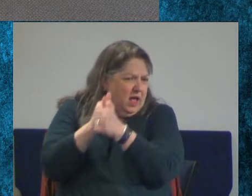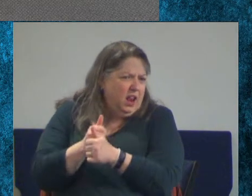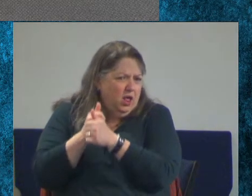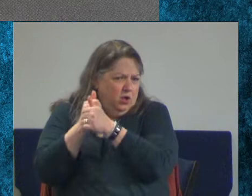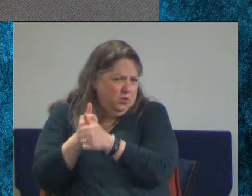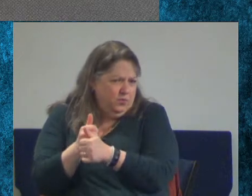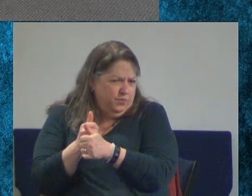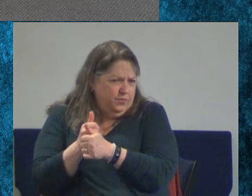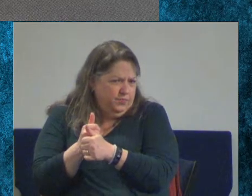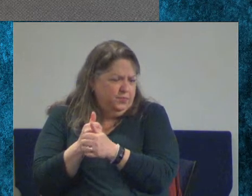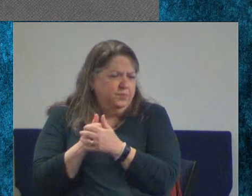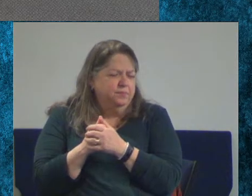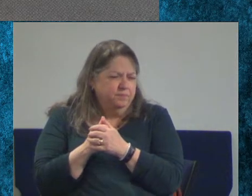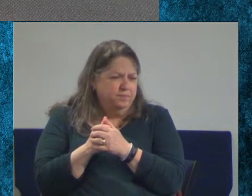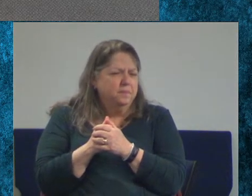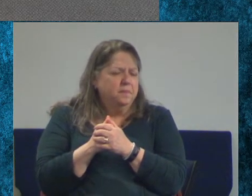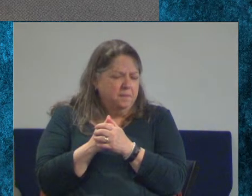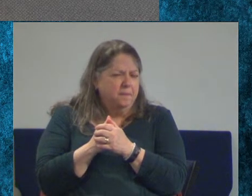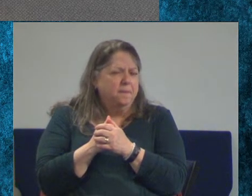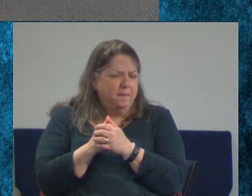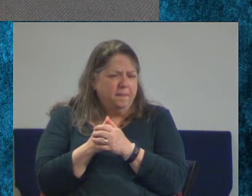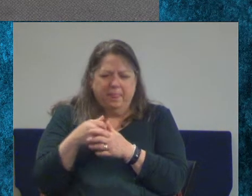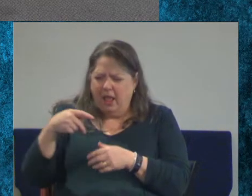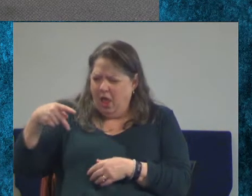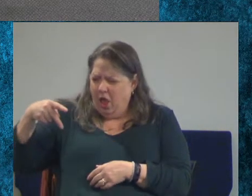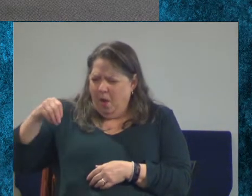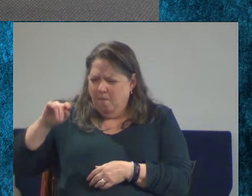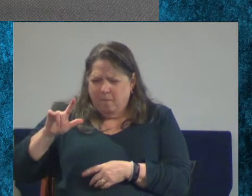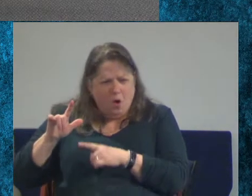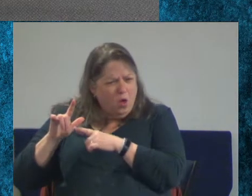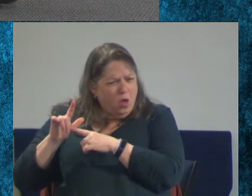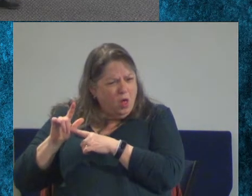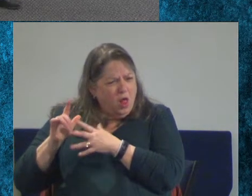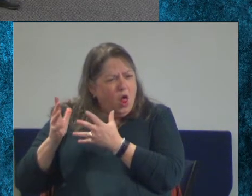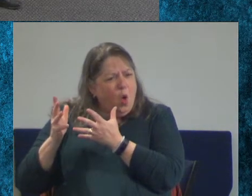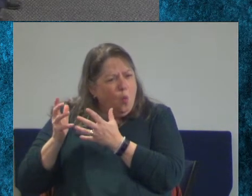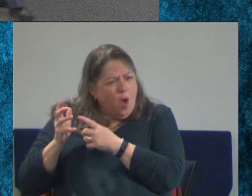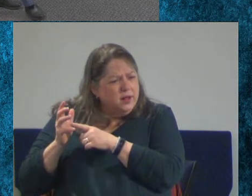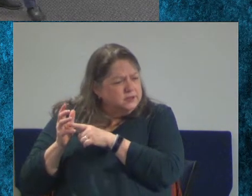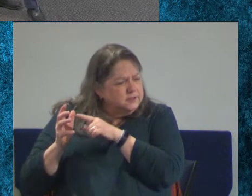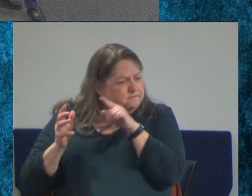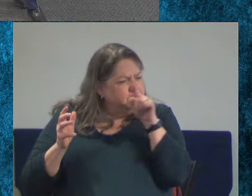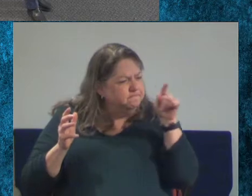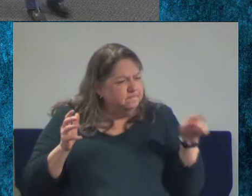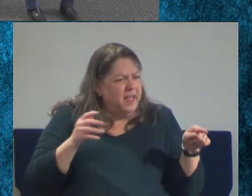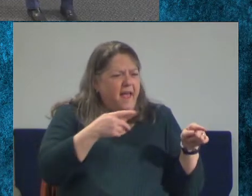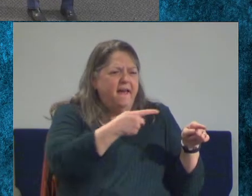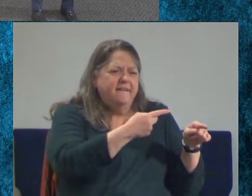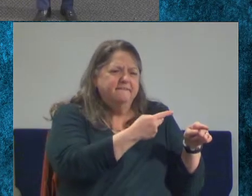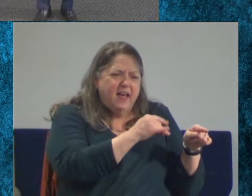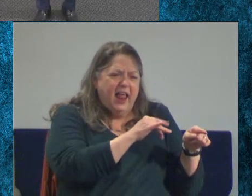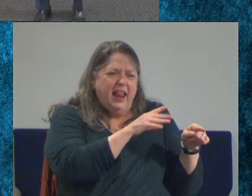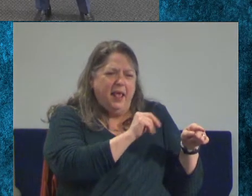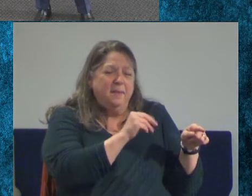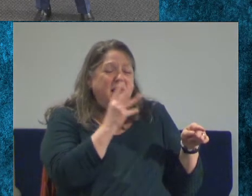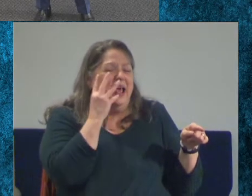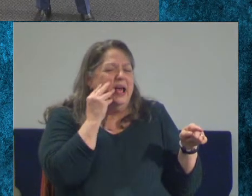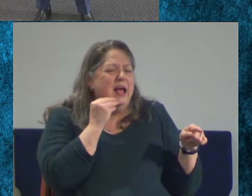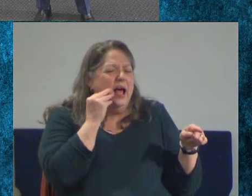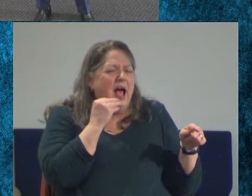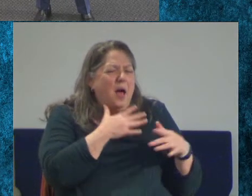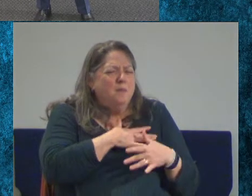Christ. He wants him to understand and therefore to appreciate. He wants him to experience and therefore